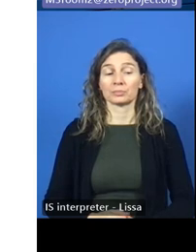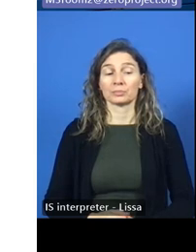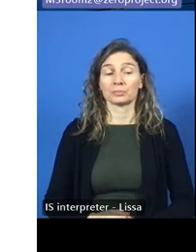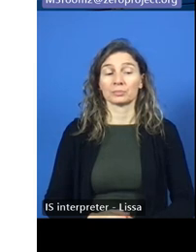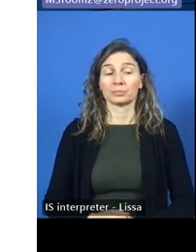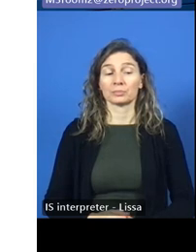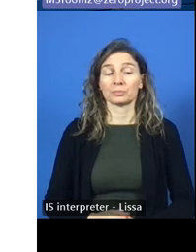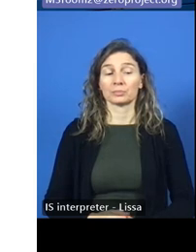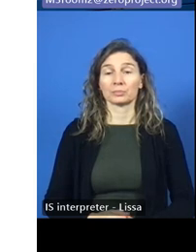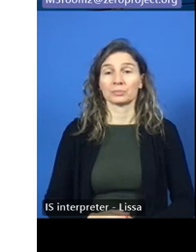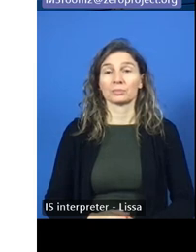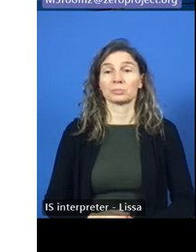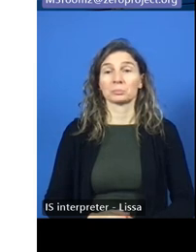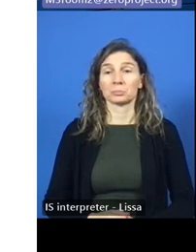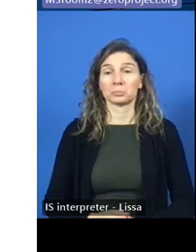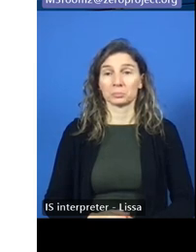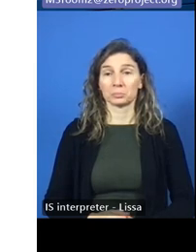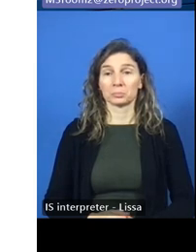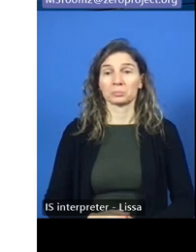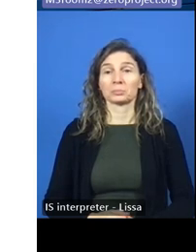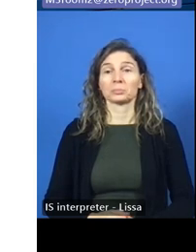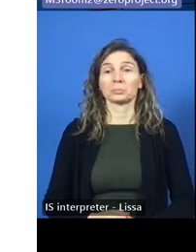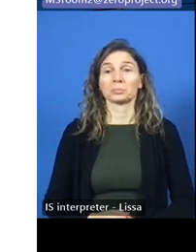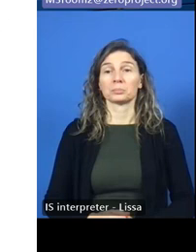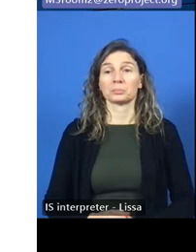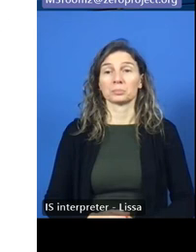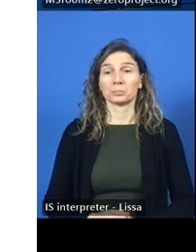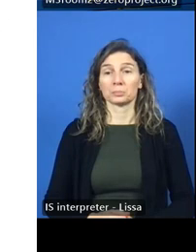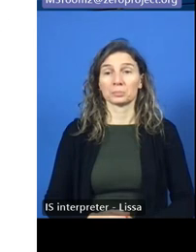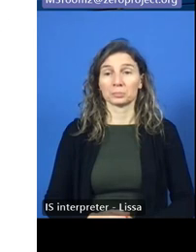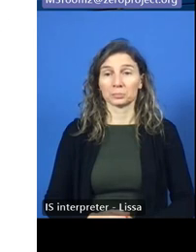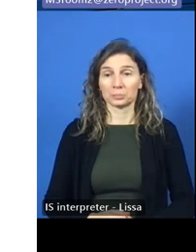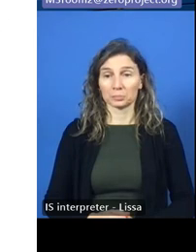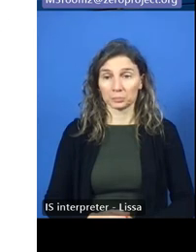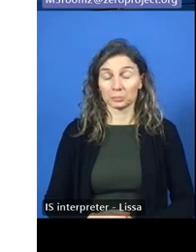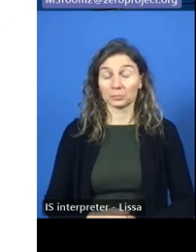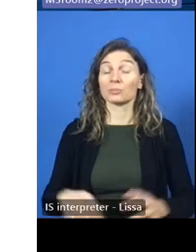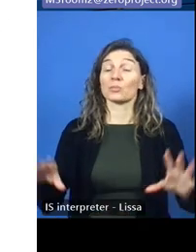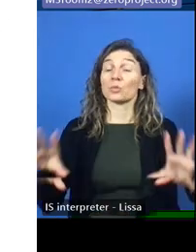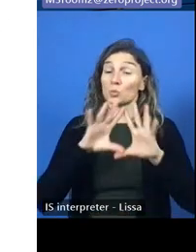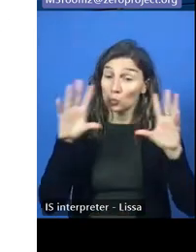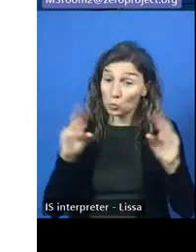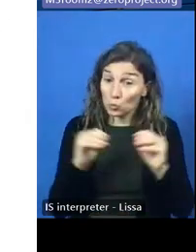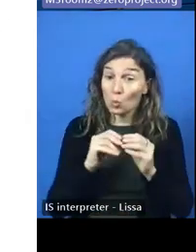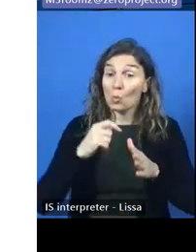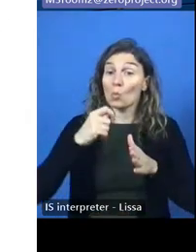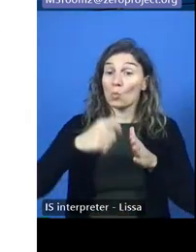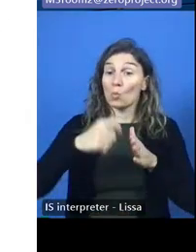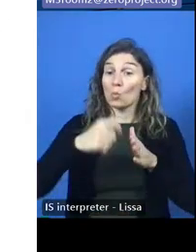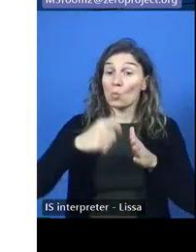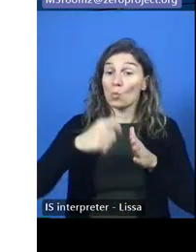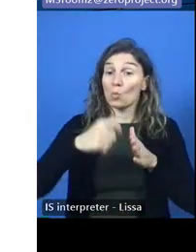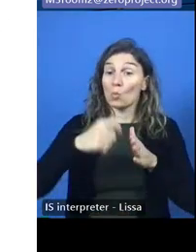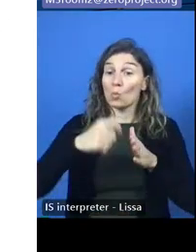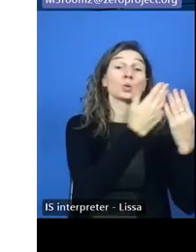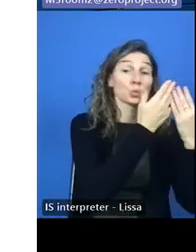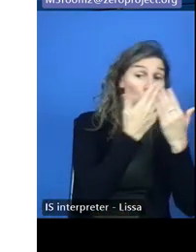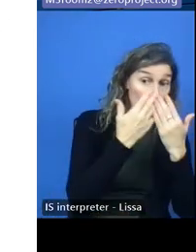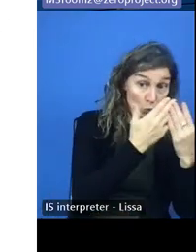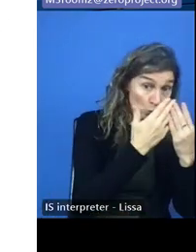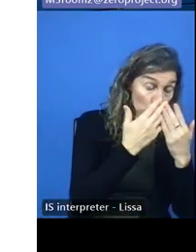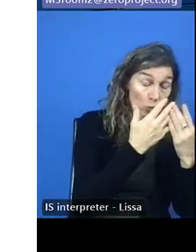a profesores, policías, fiscales de manera gratuita. So the project not only involves a school, it also